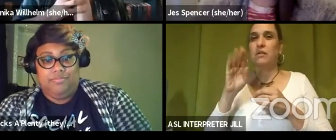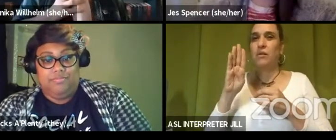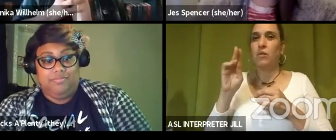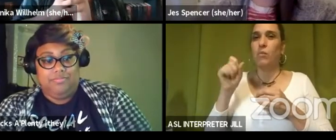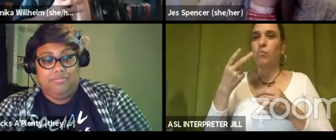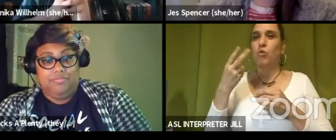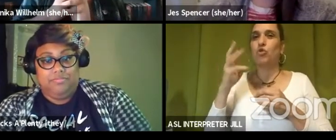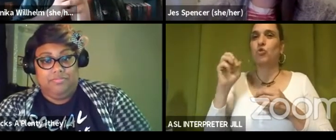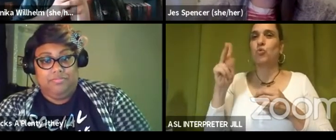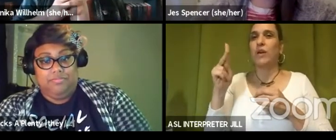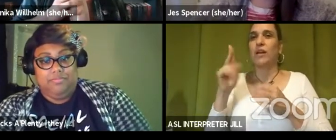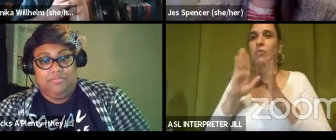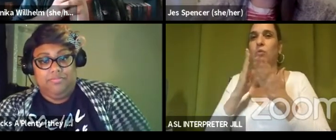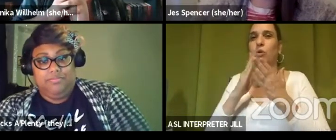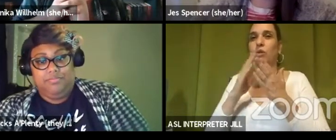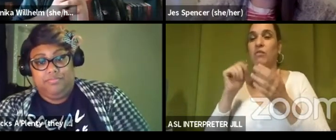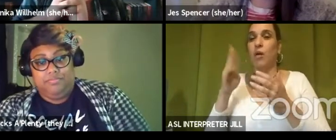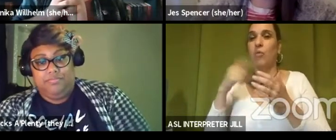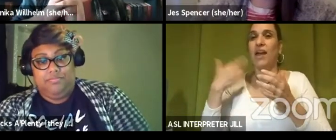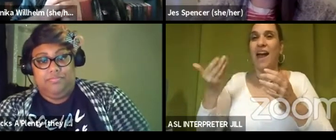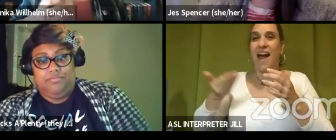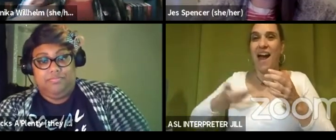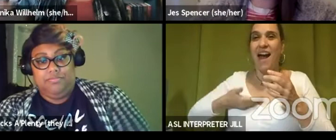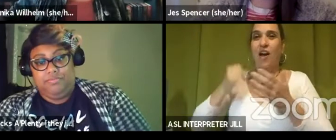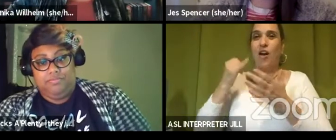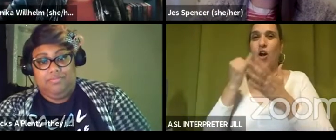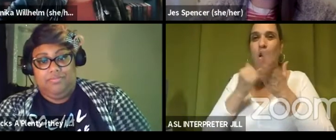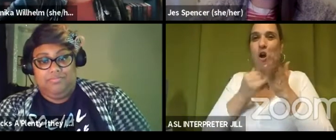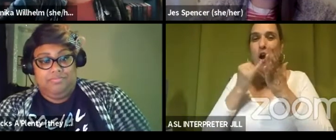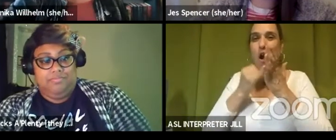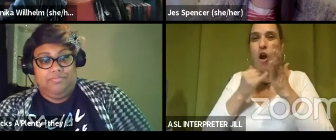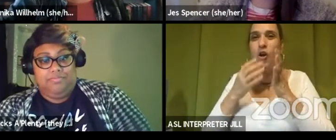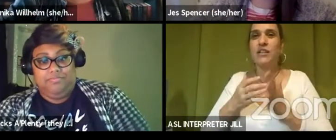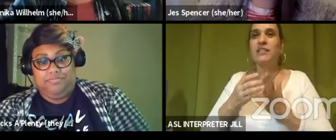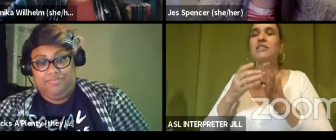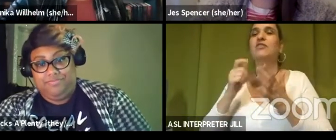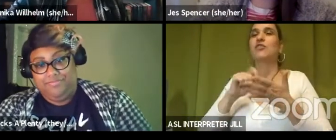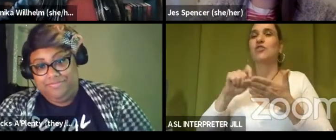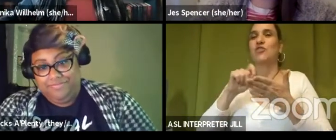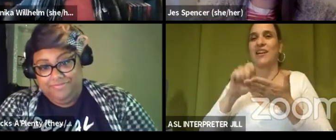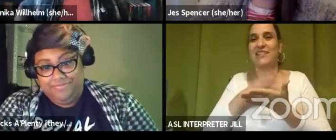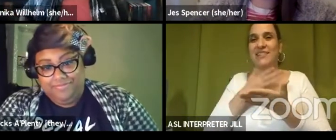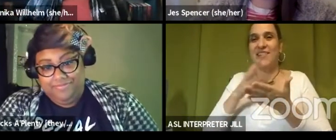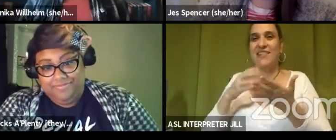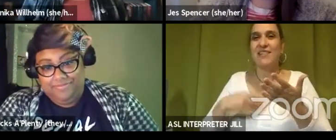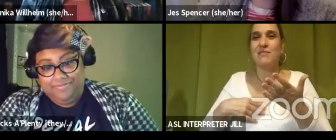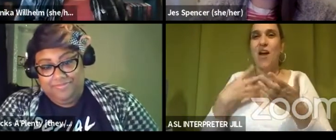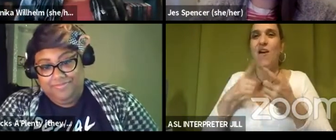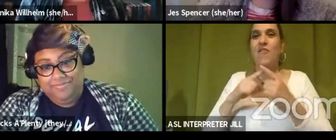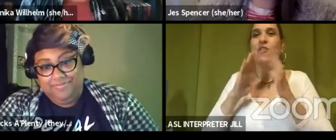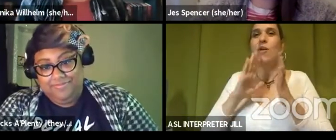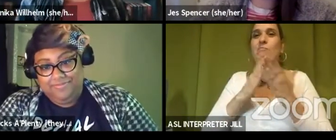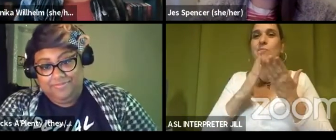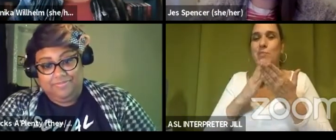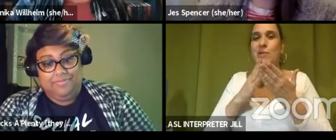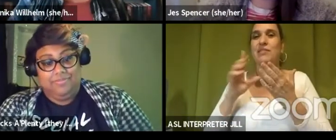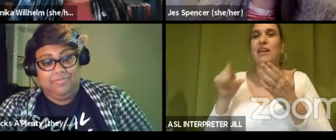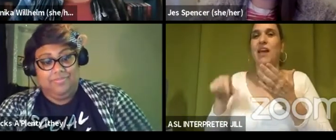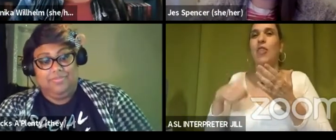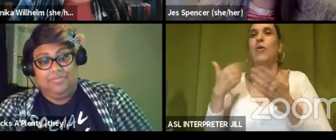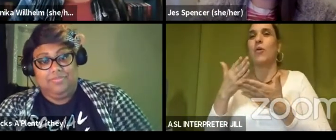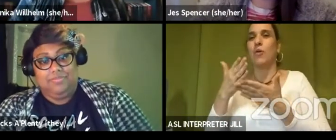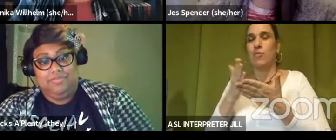hire artists to write songs that are inspired by books. And our other half is style songwriting for youth